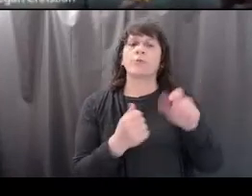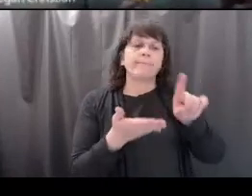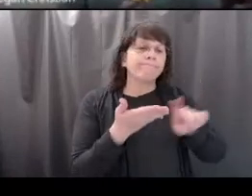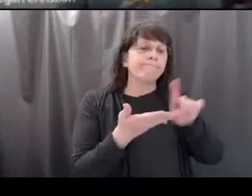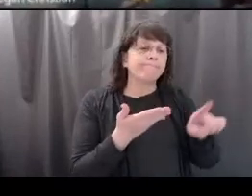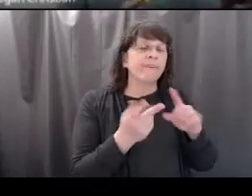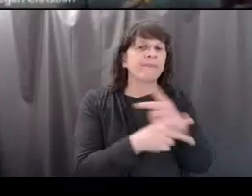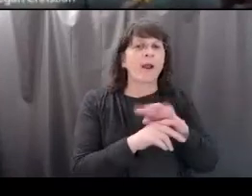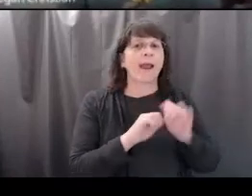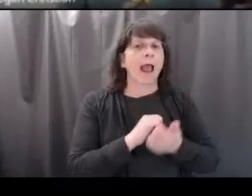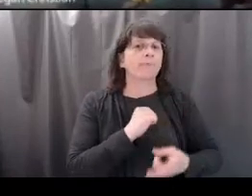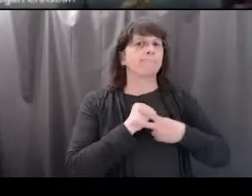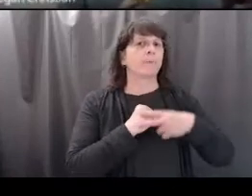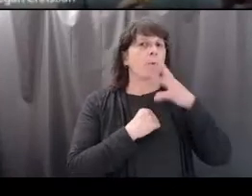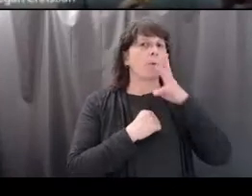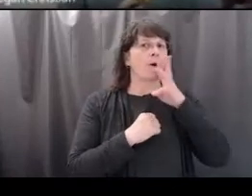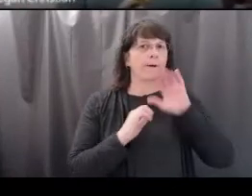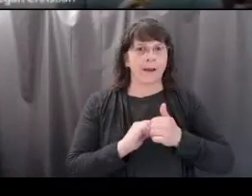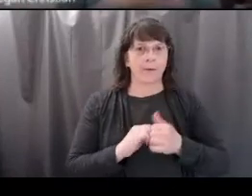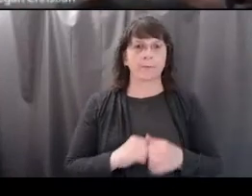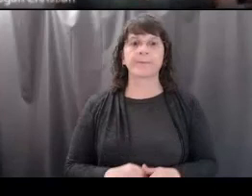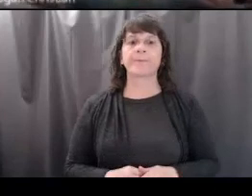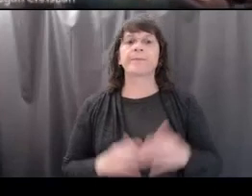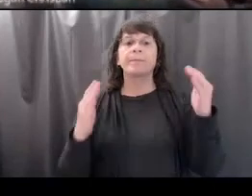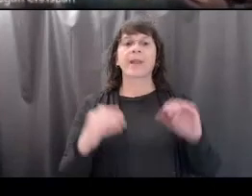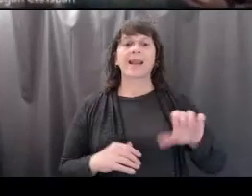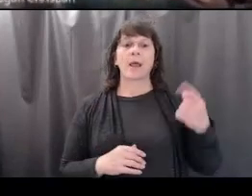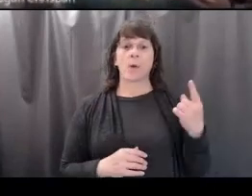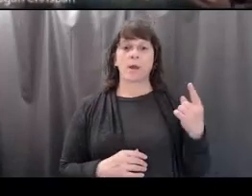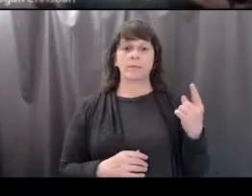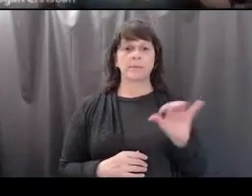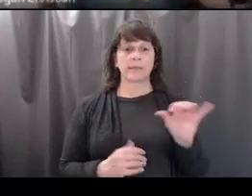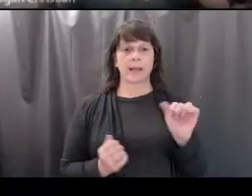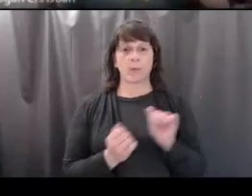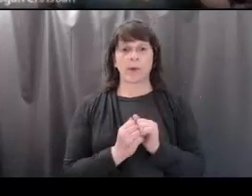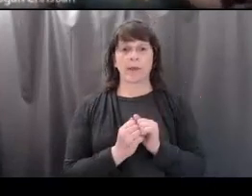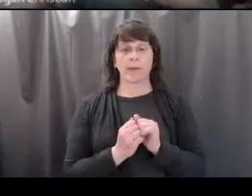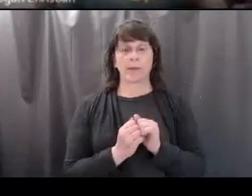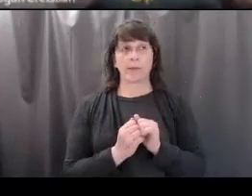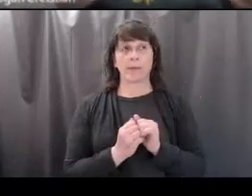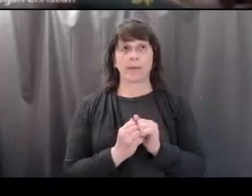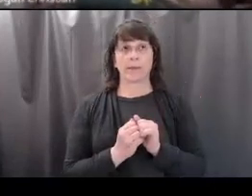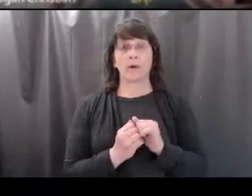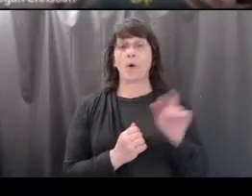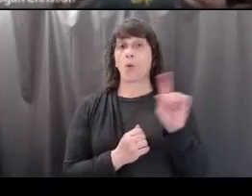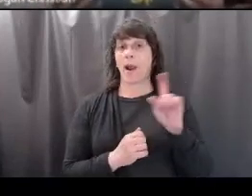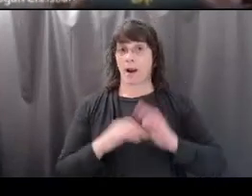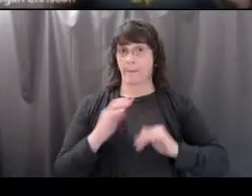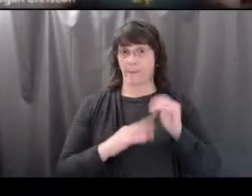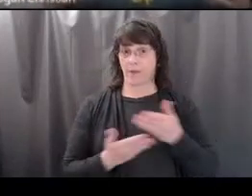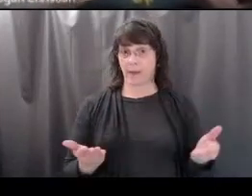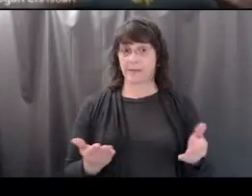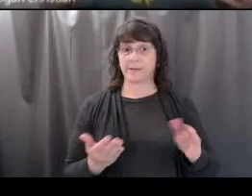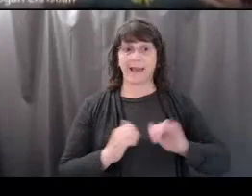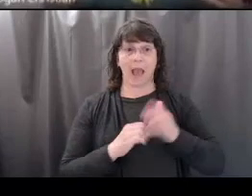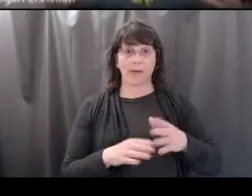that water can be conserved. Another one is just like with with the location we build things and how